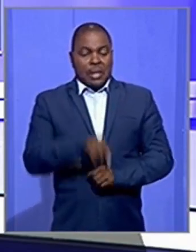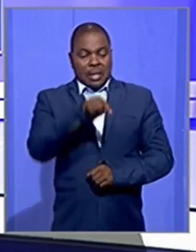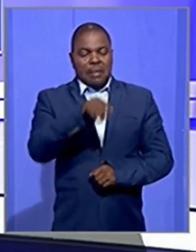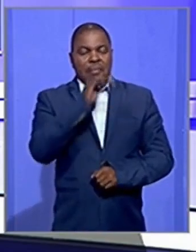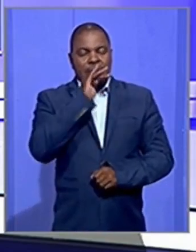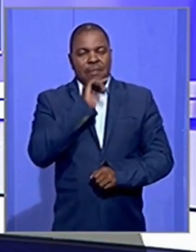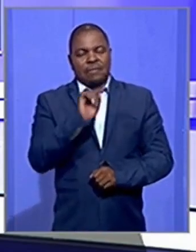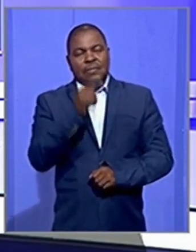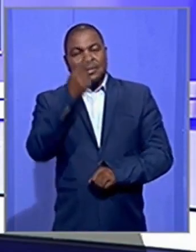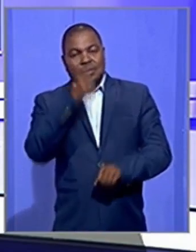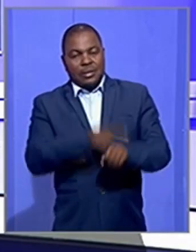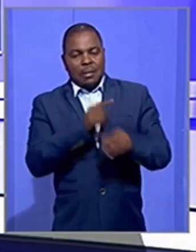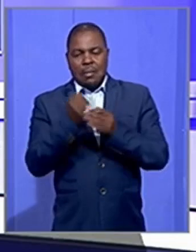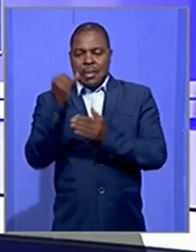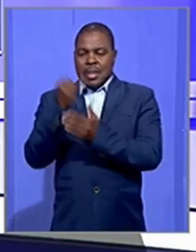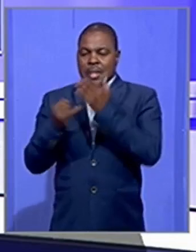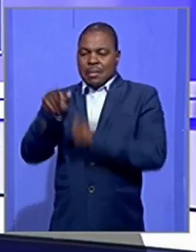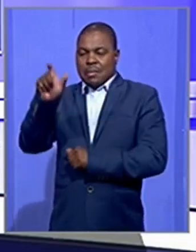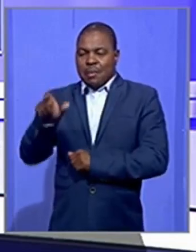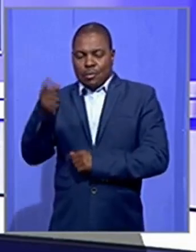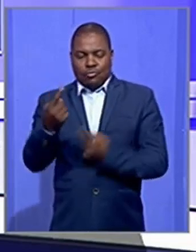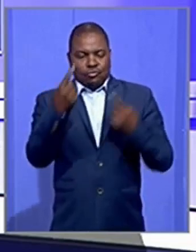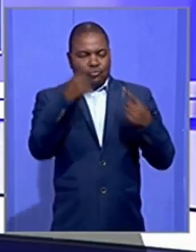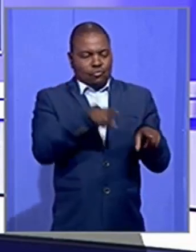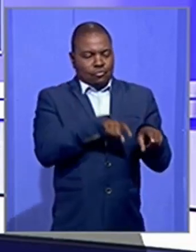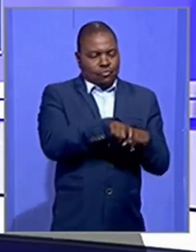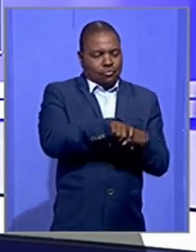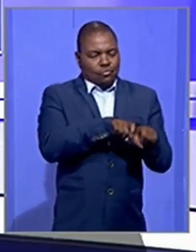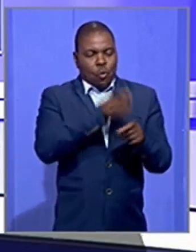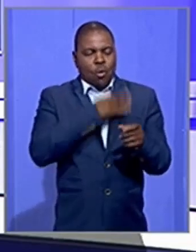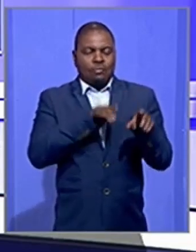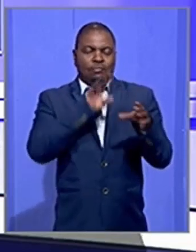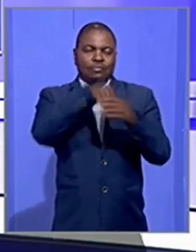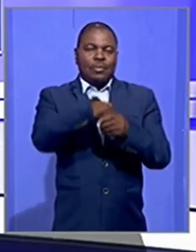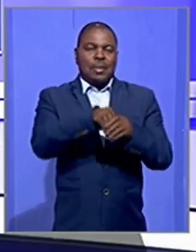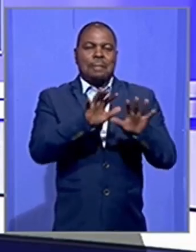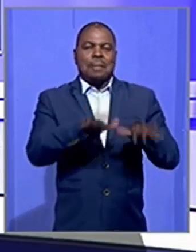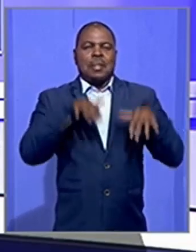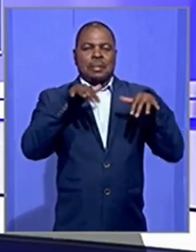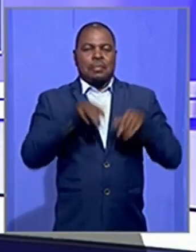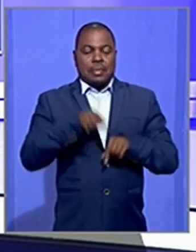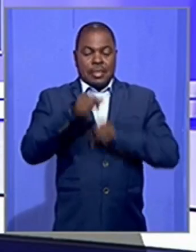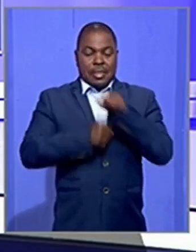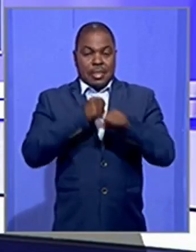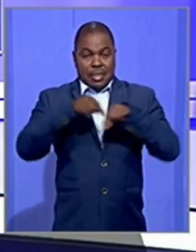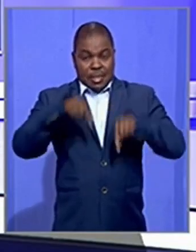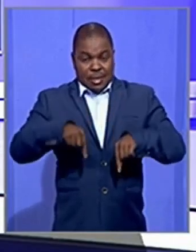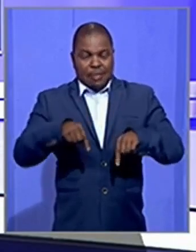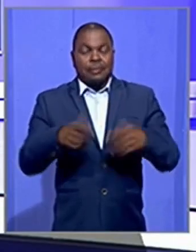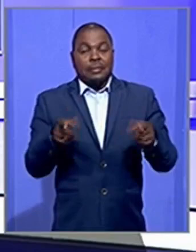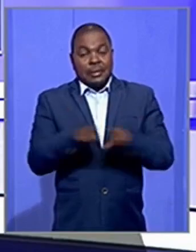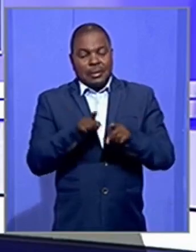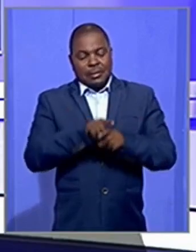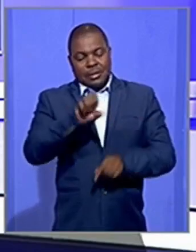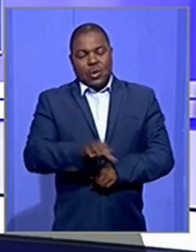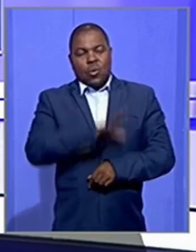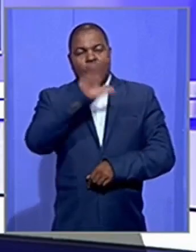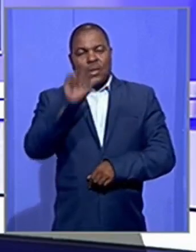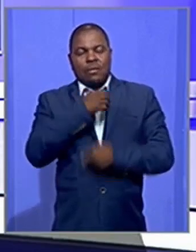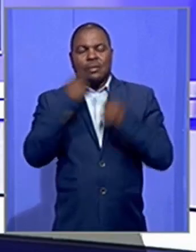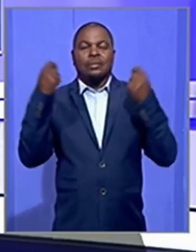ntlha bontlhopheng ba ba ikemetseng ba gaisanela setilo ko parlamenteng. Ditlhopho tsa monongwaga di tla ka nako eo Aforika Borwa e